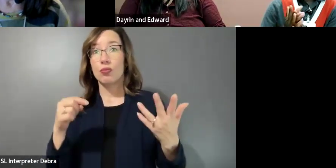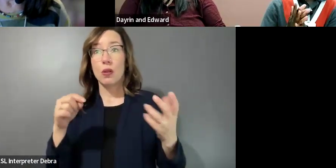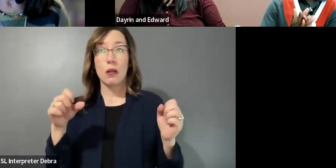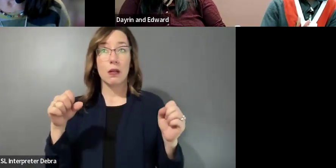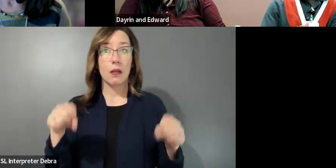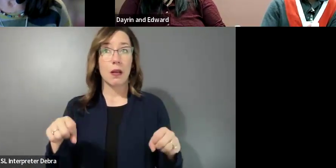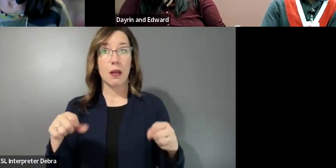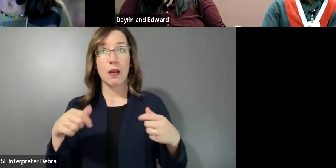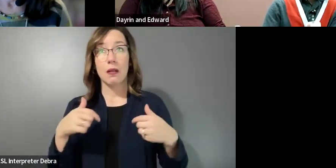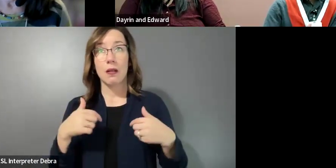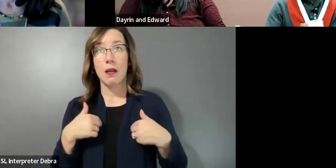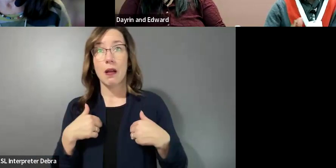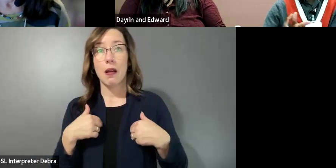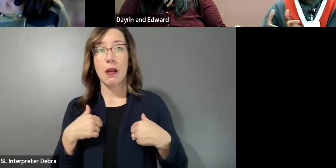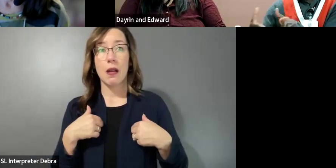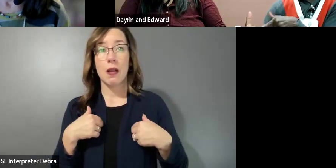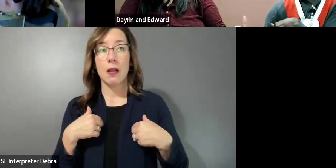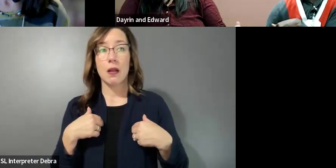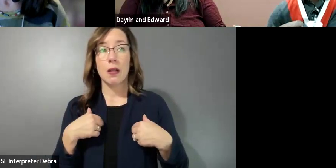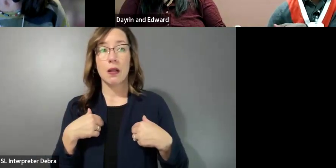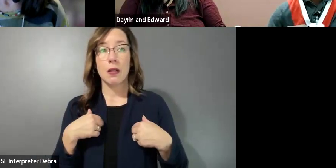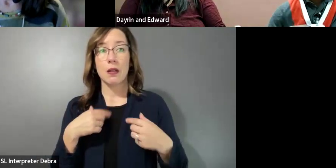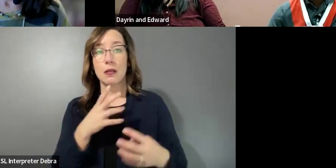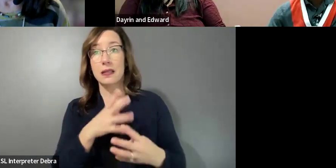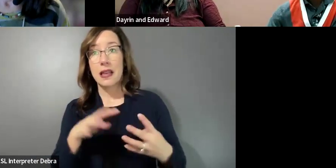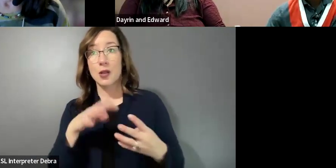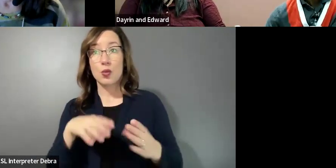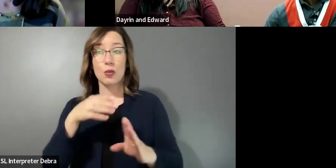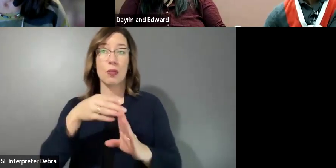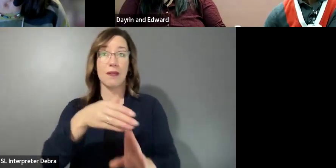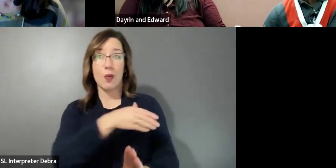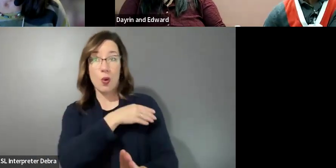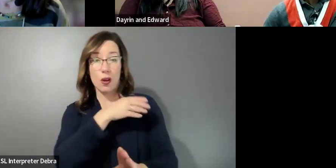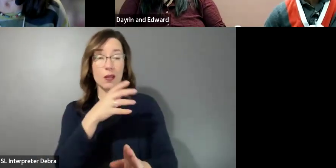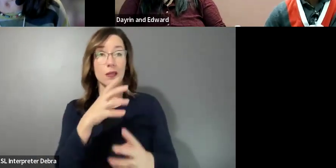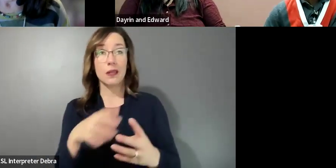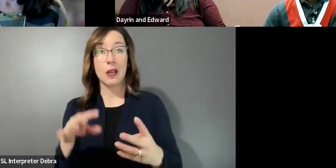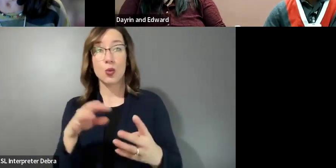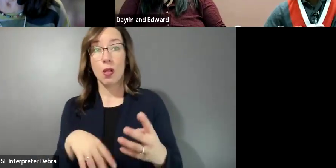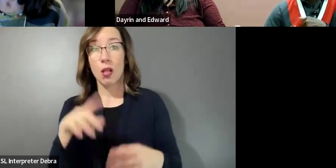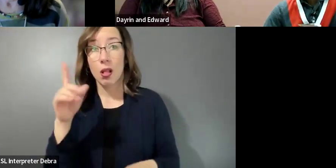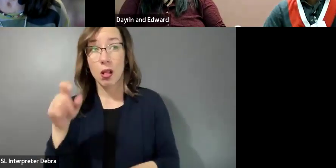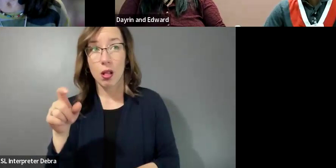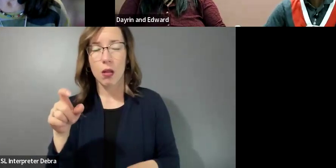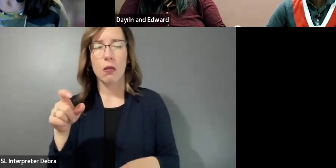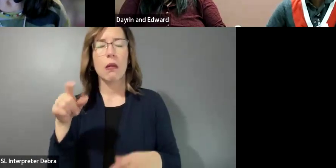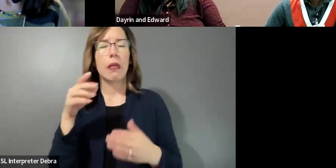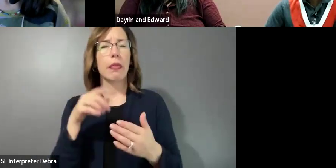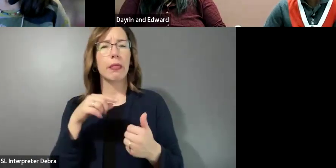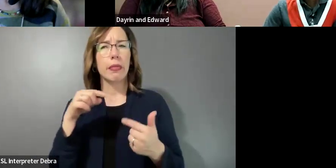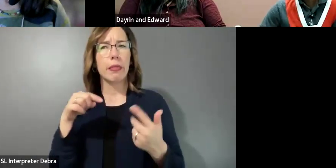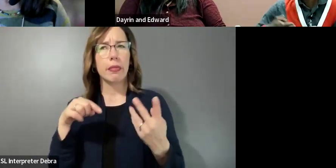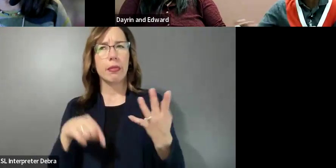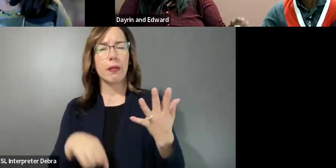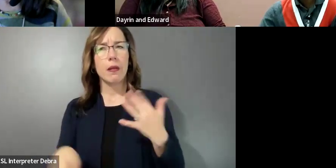can I get a seat? Am I scheduled this ahead of time? Those are some of the things that I think about